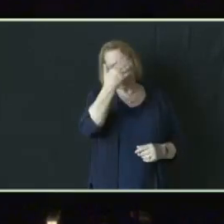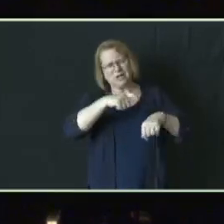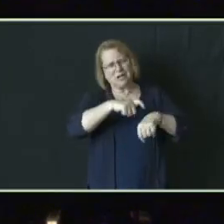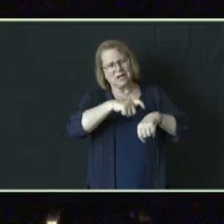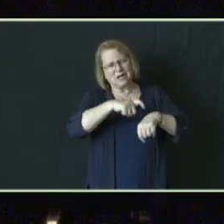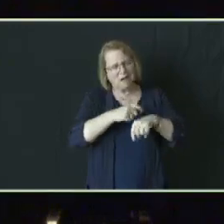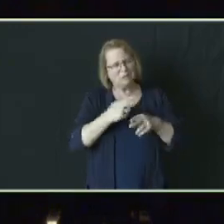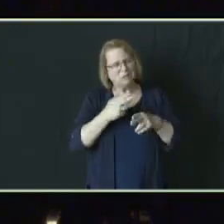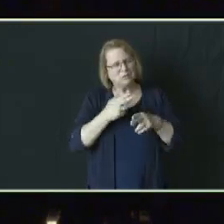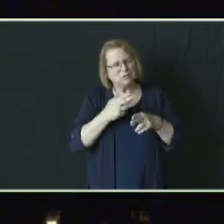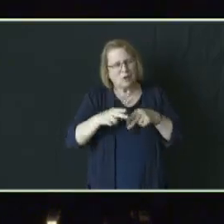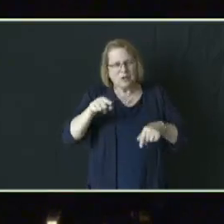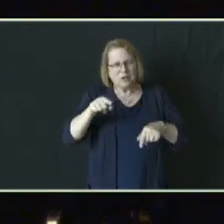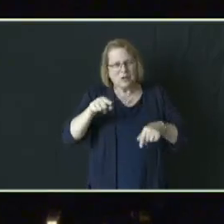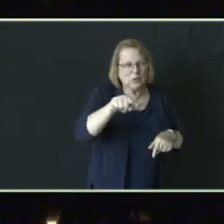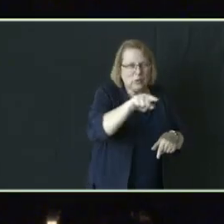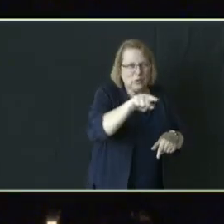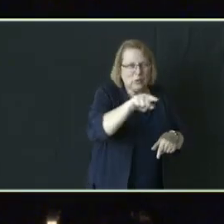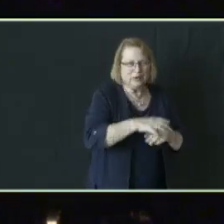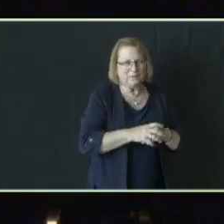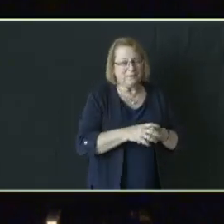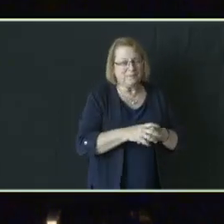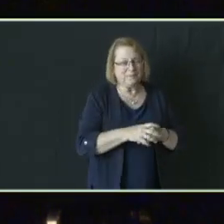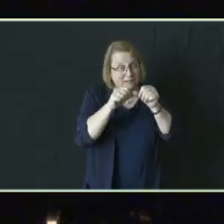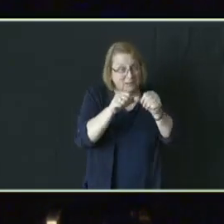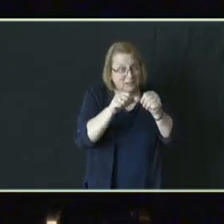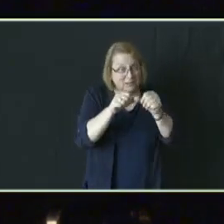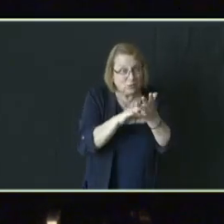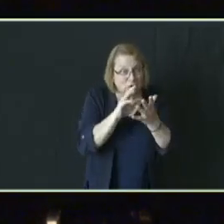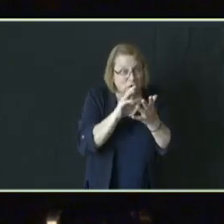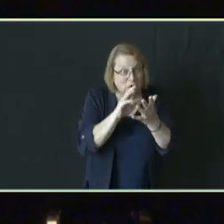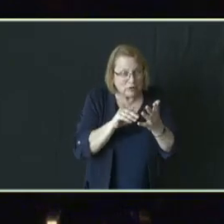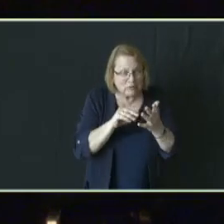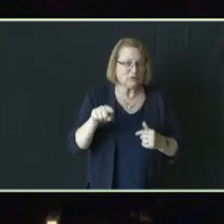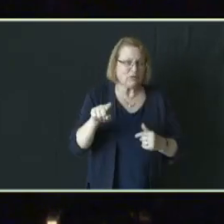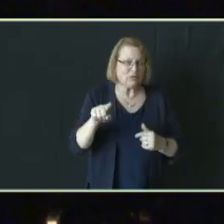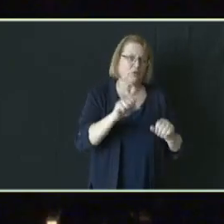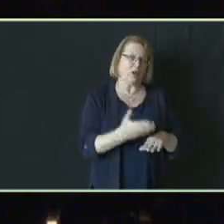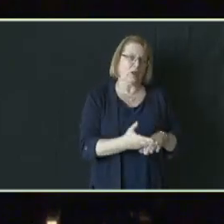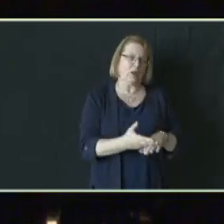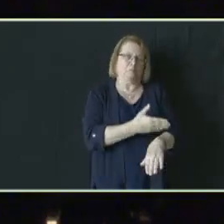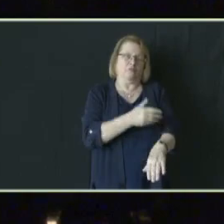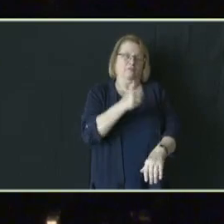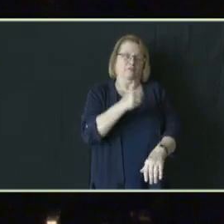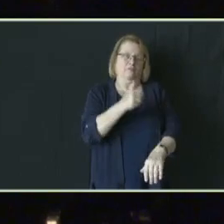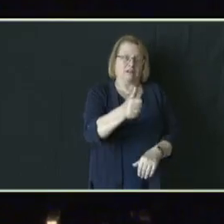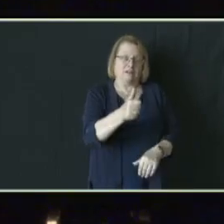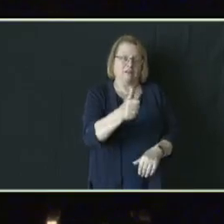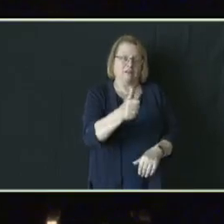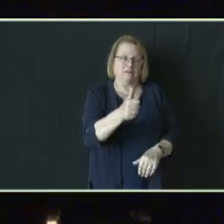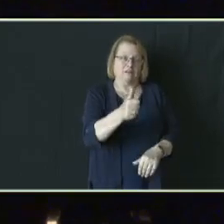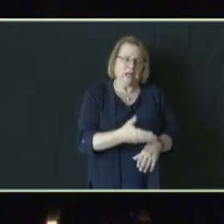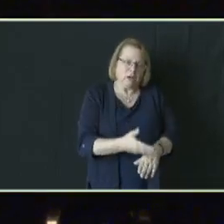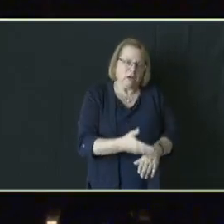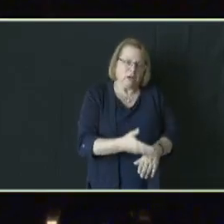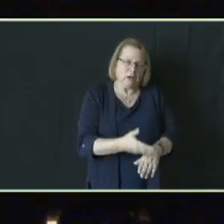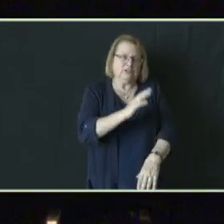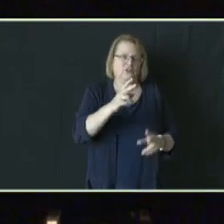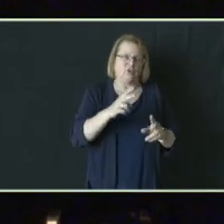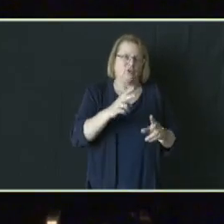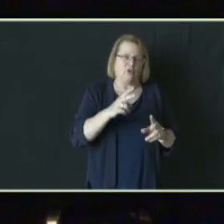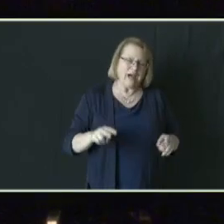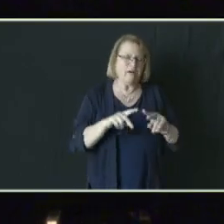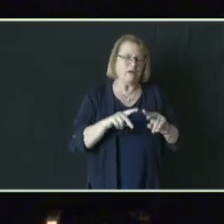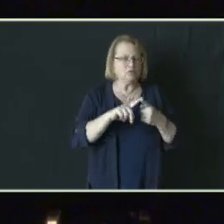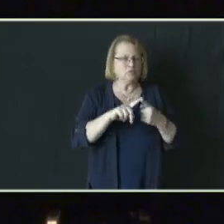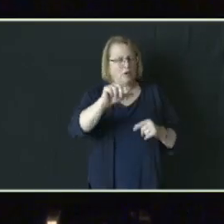your saw. Continue to learn so that you improve yourselves and increase your value to others. Make